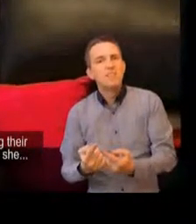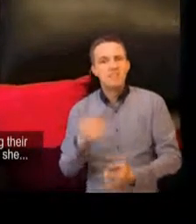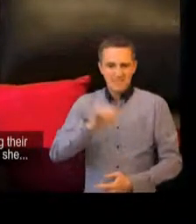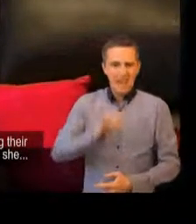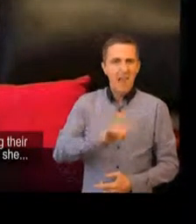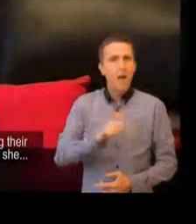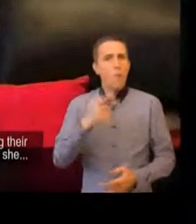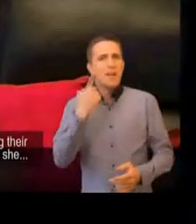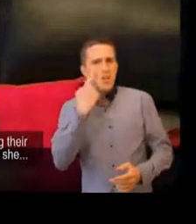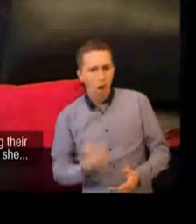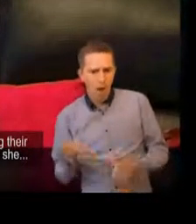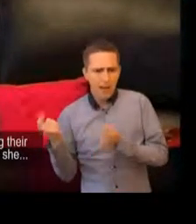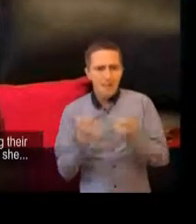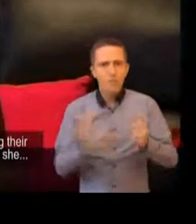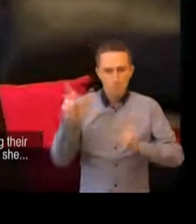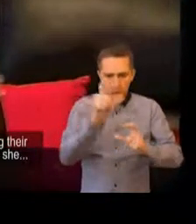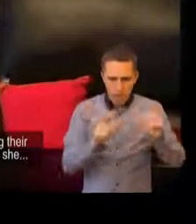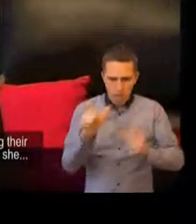Stabilisers. That's fantastic.